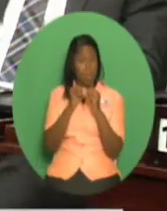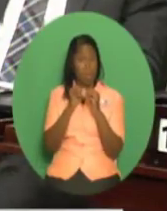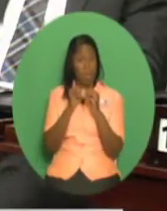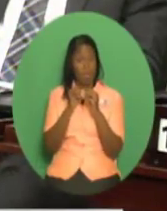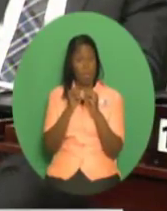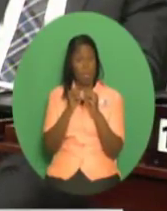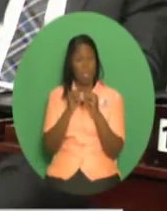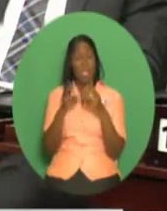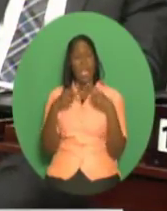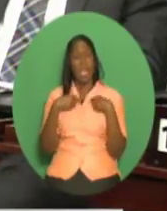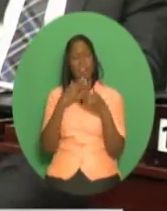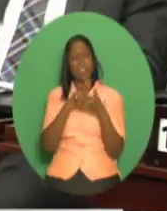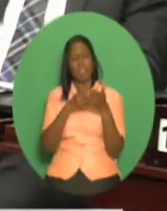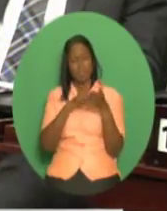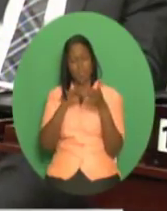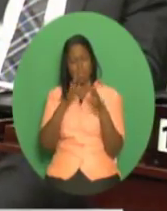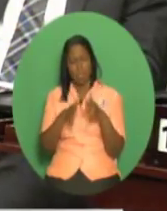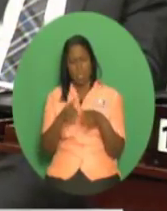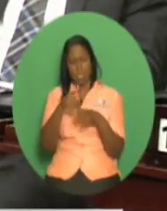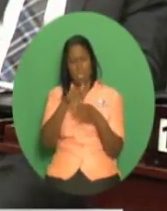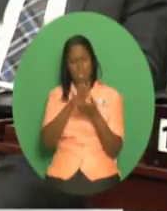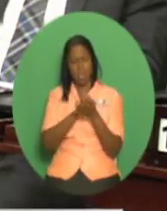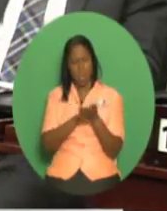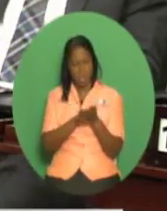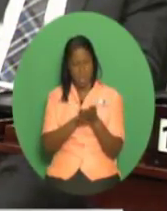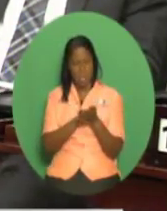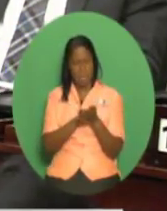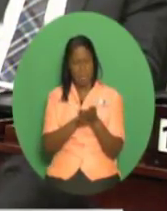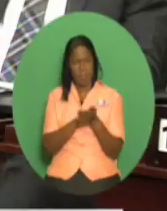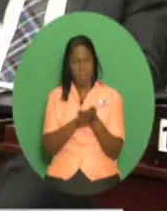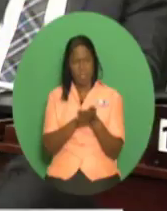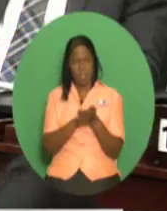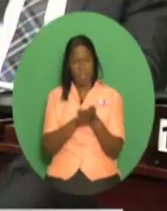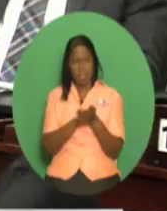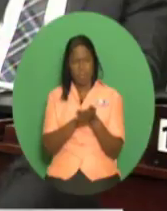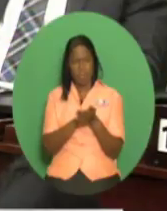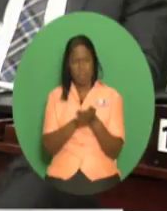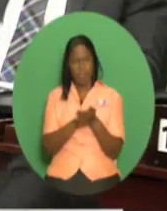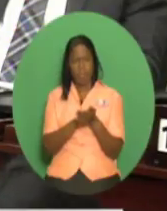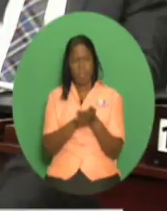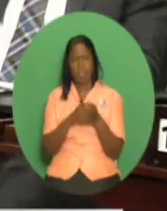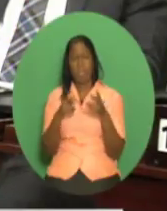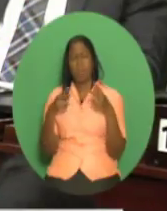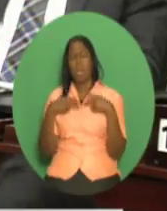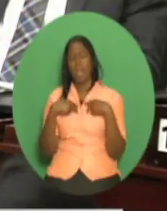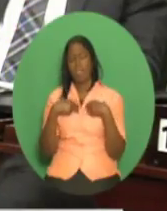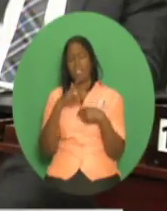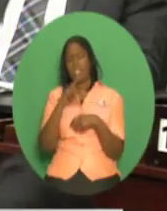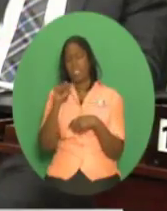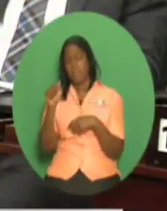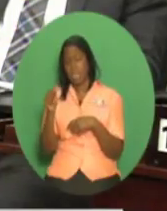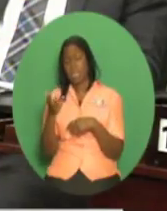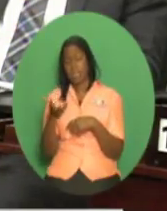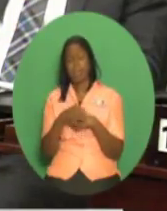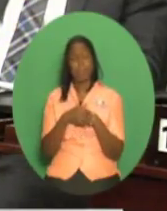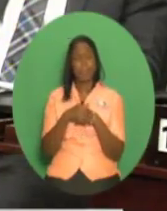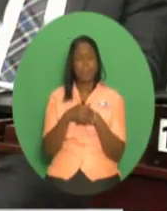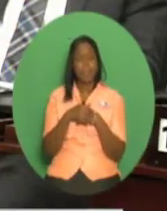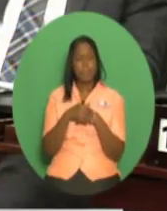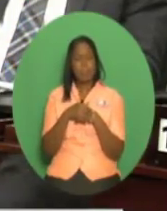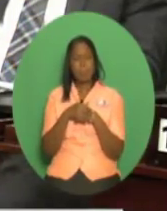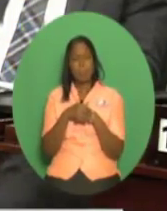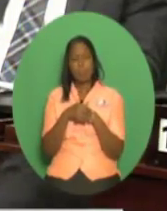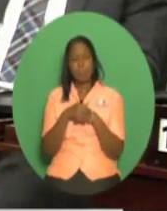there are some students in our school system who suffer certain disabilities.